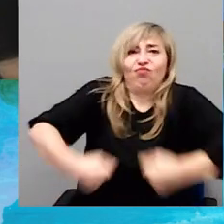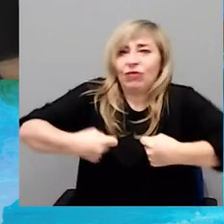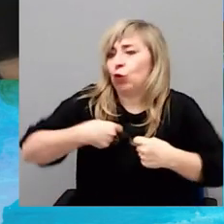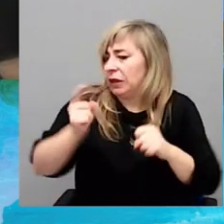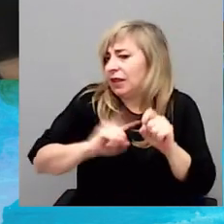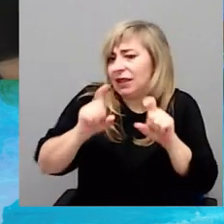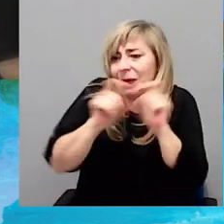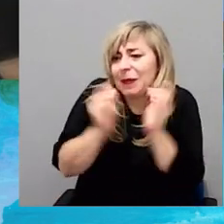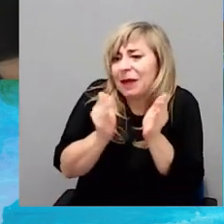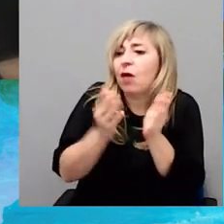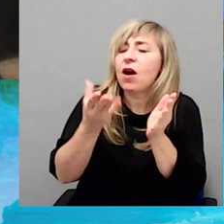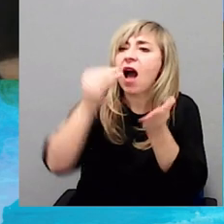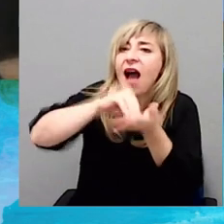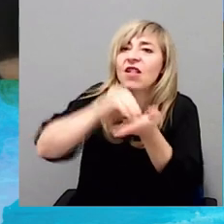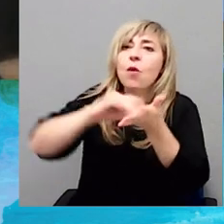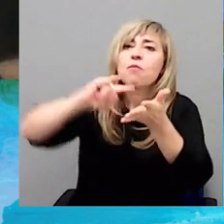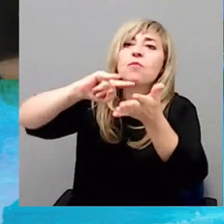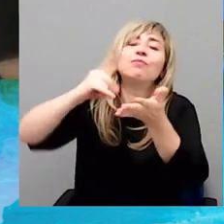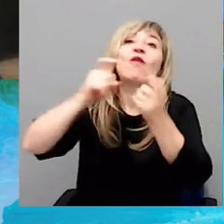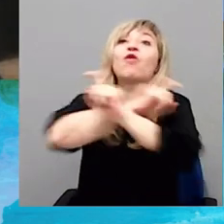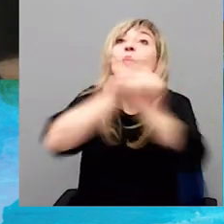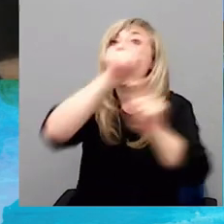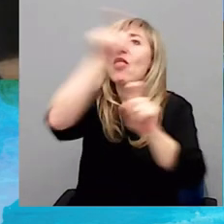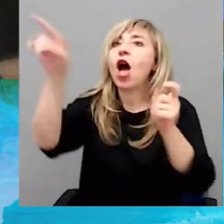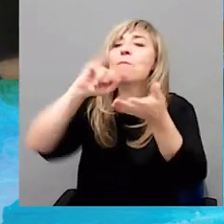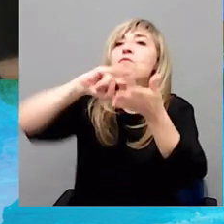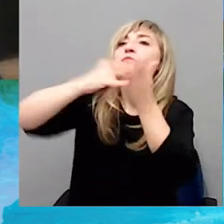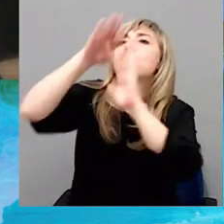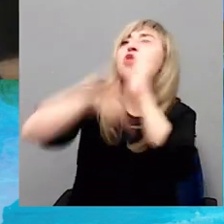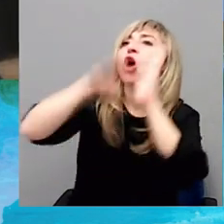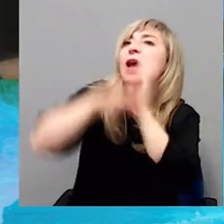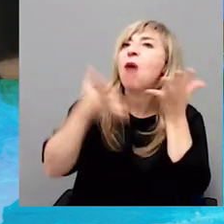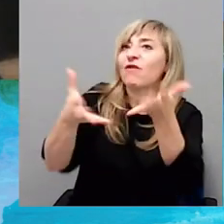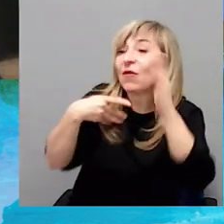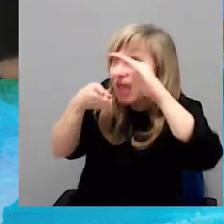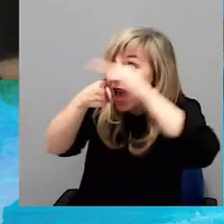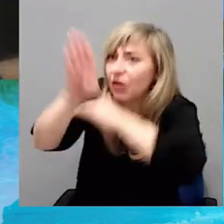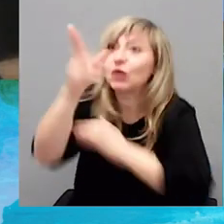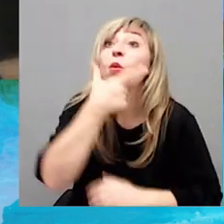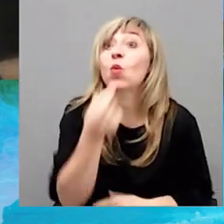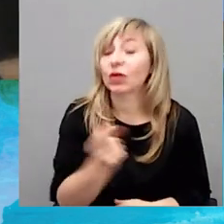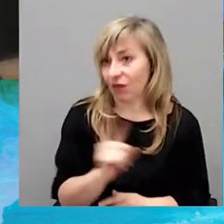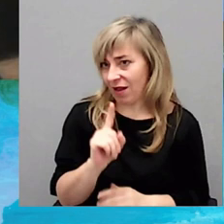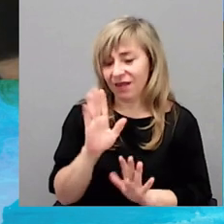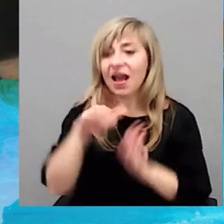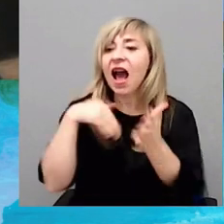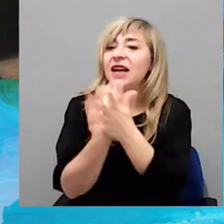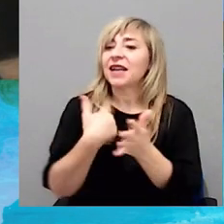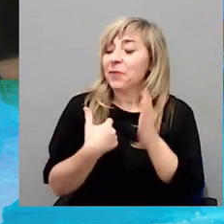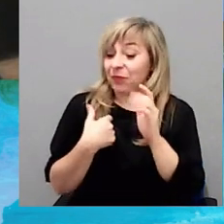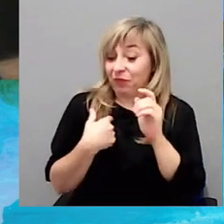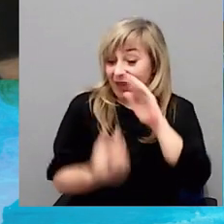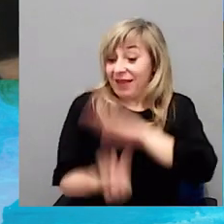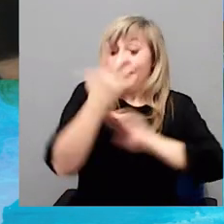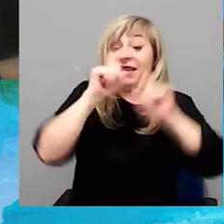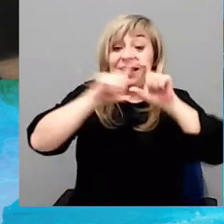us to be able to access the different programs that are offered by the foundations.